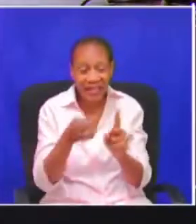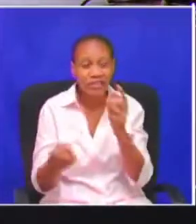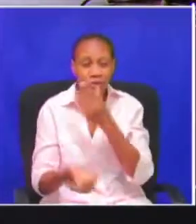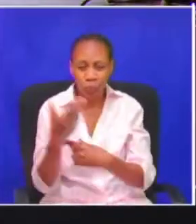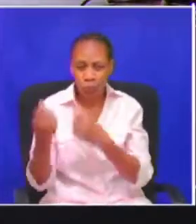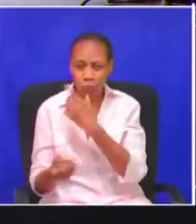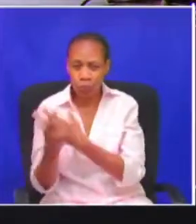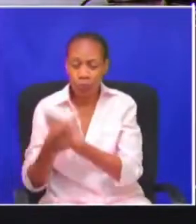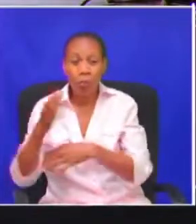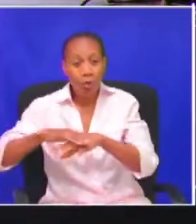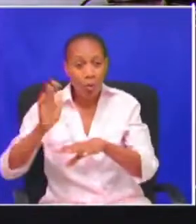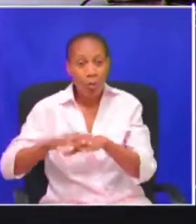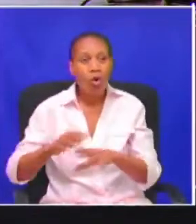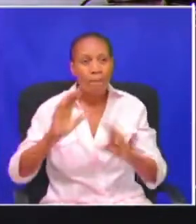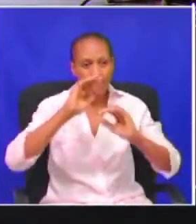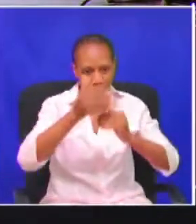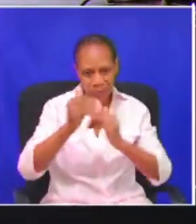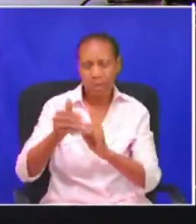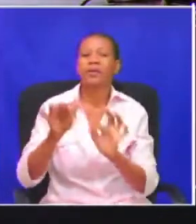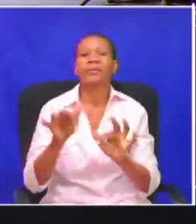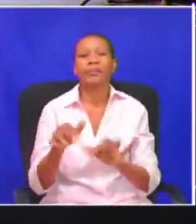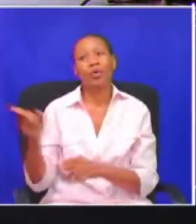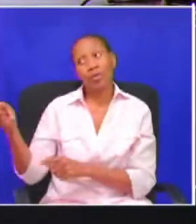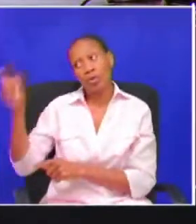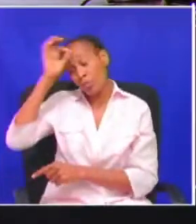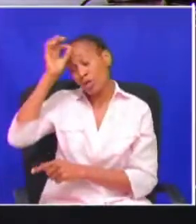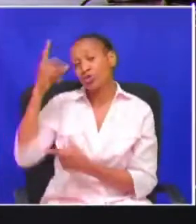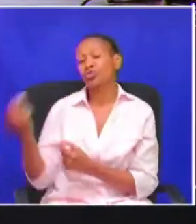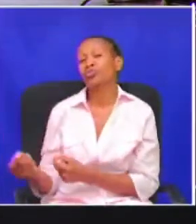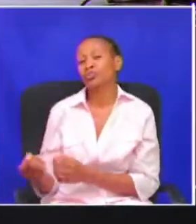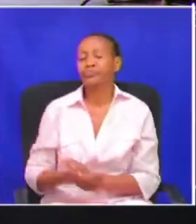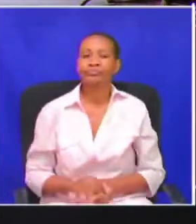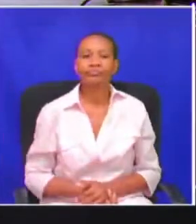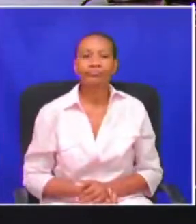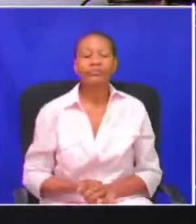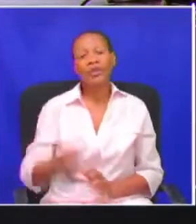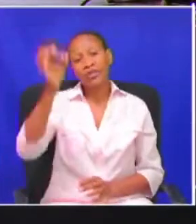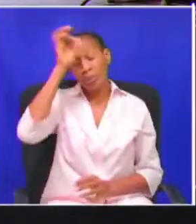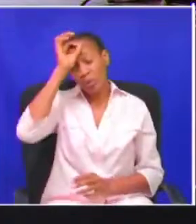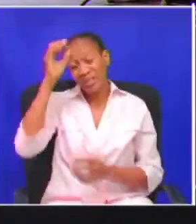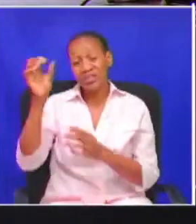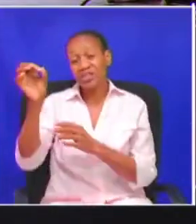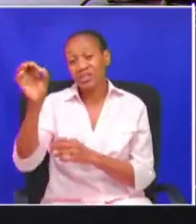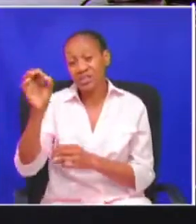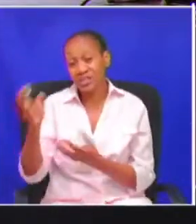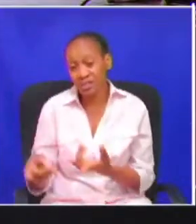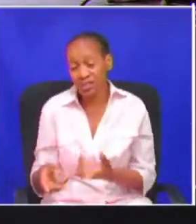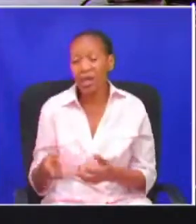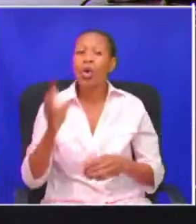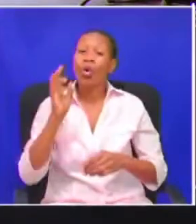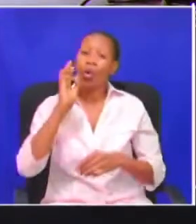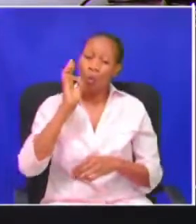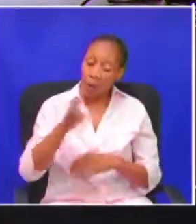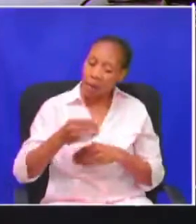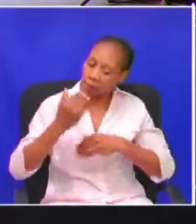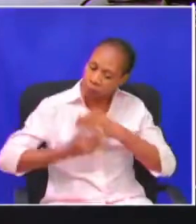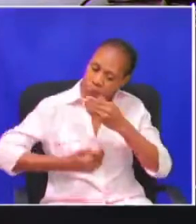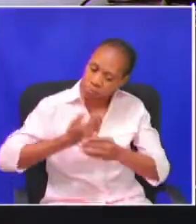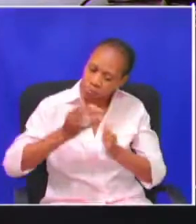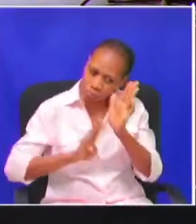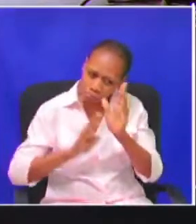vulnerable persons. The South African Police Provincial Management will continue to monitor